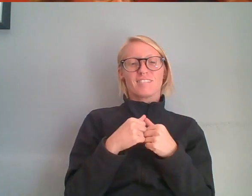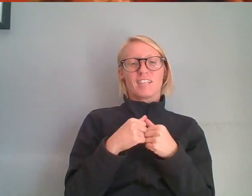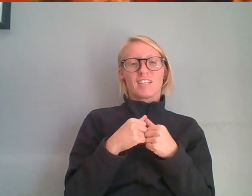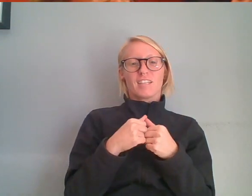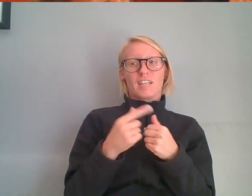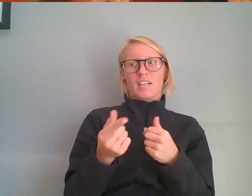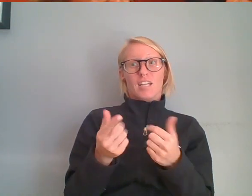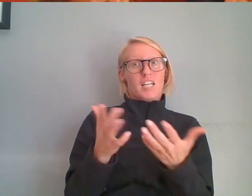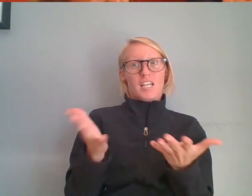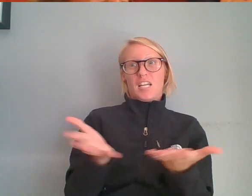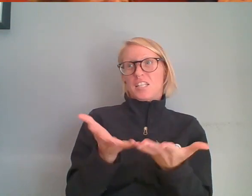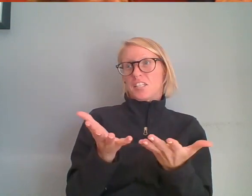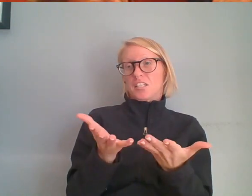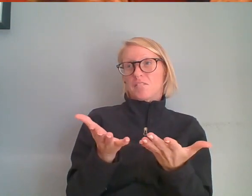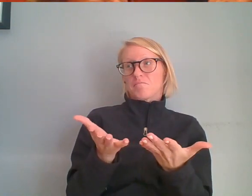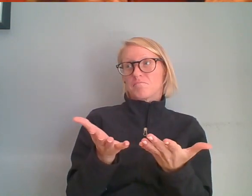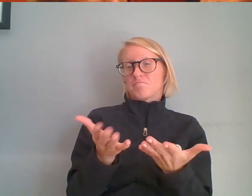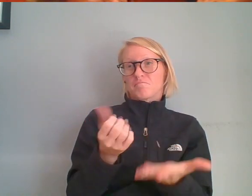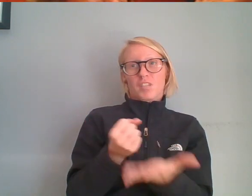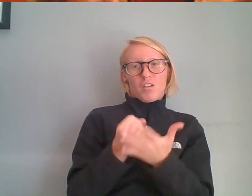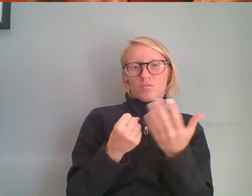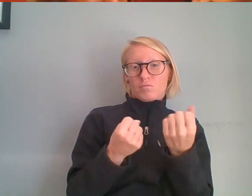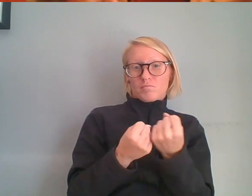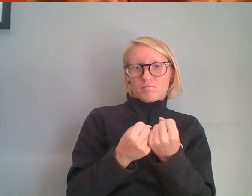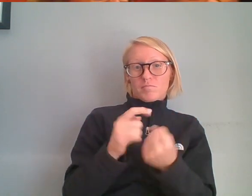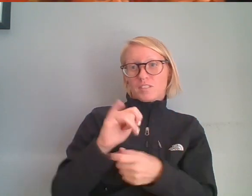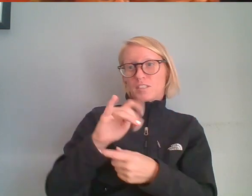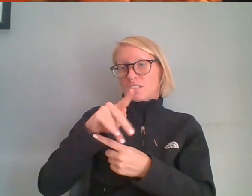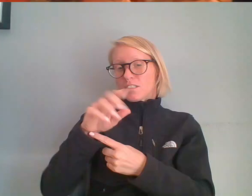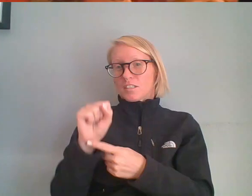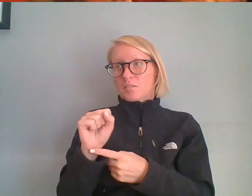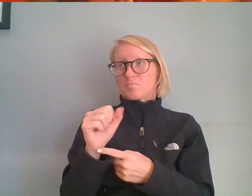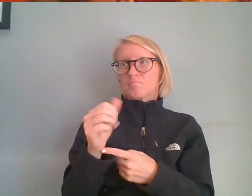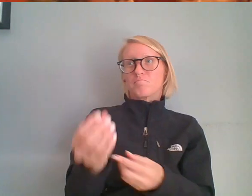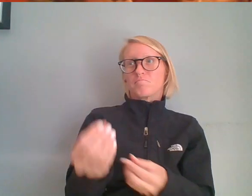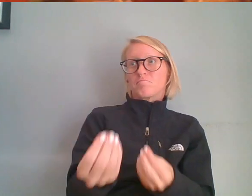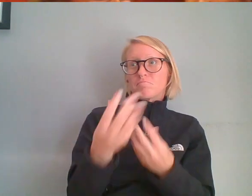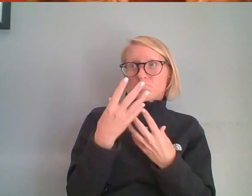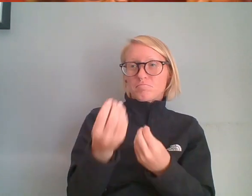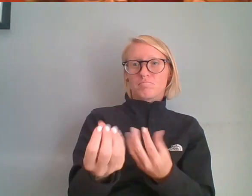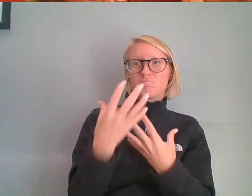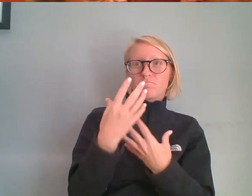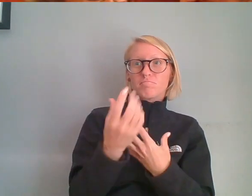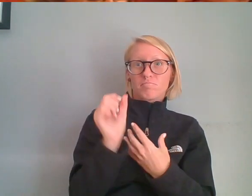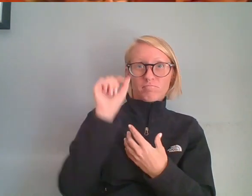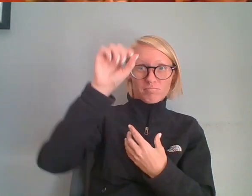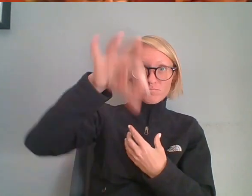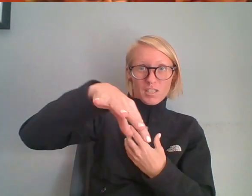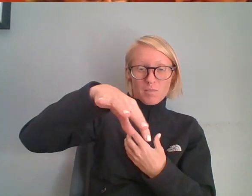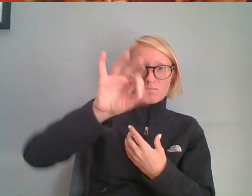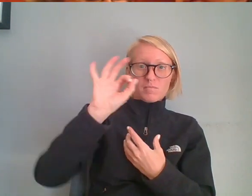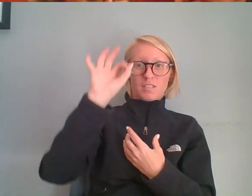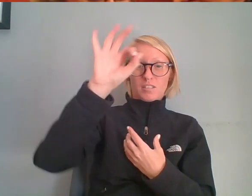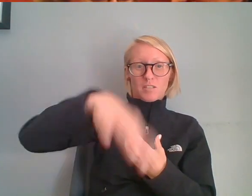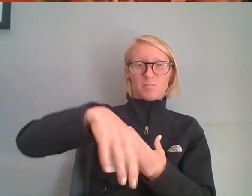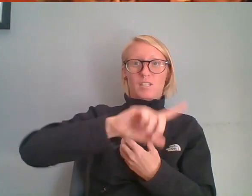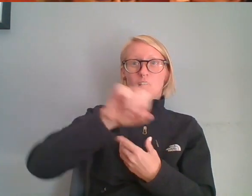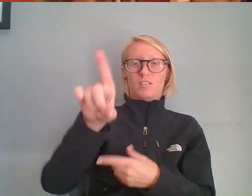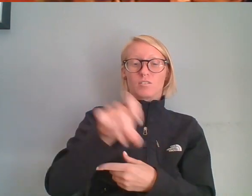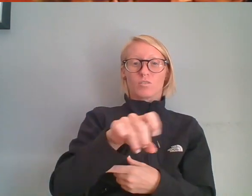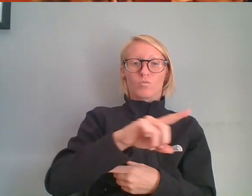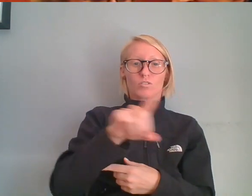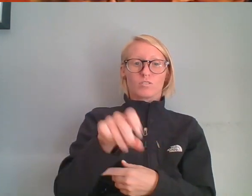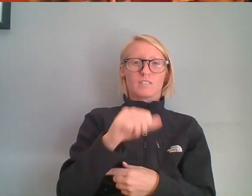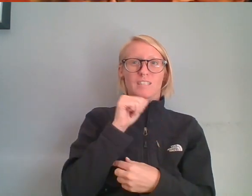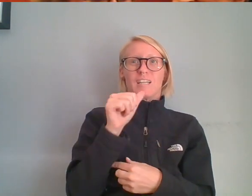any tips for chinks in the armor, way to ask a question without being antagonistic